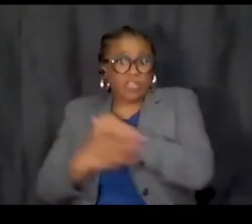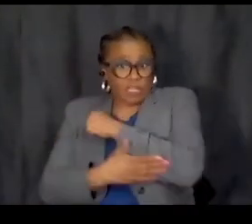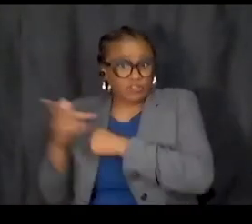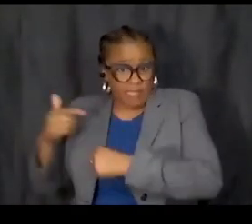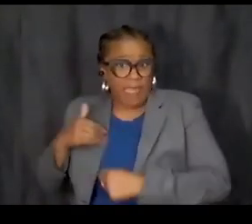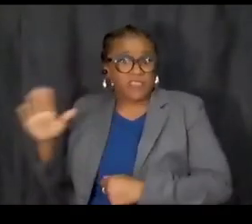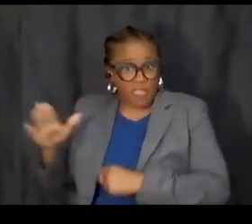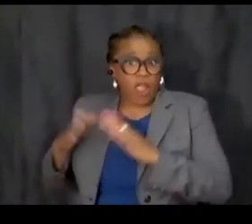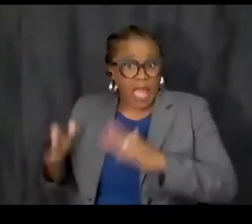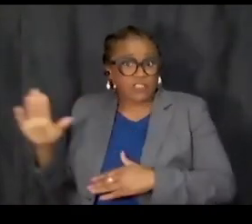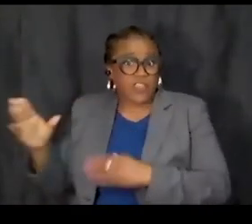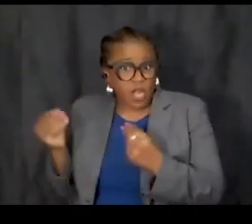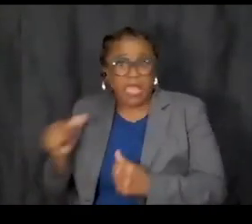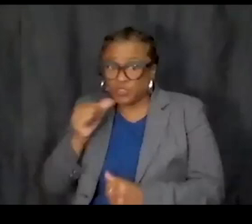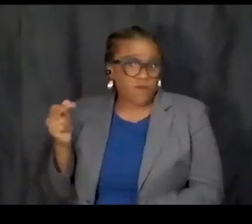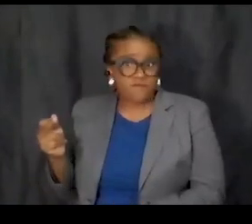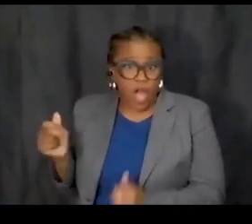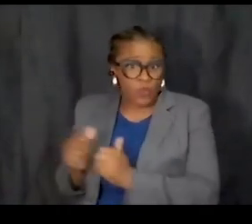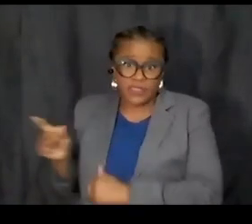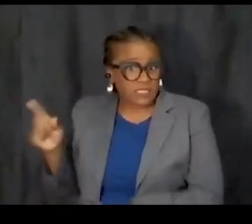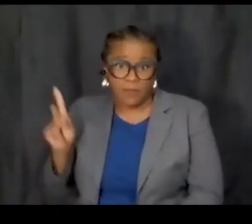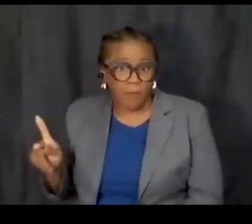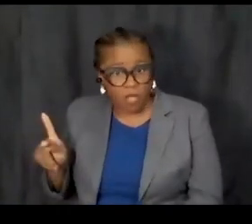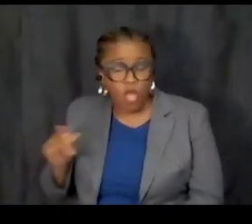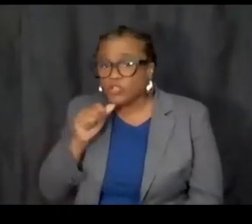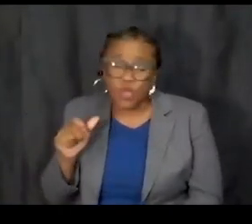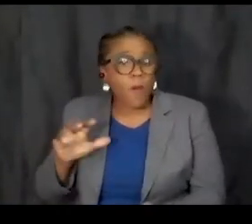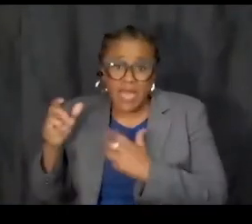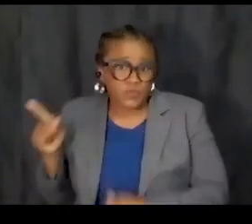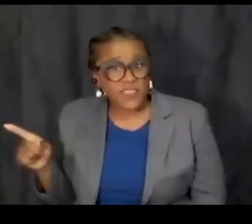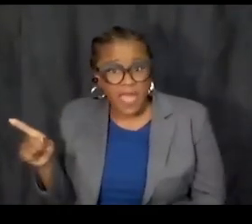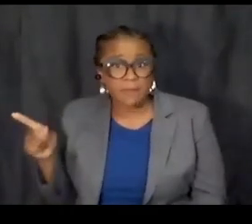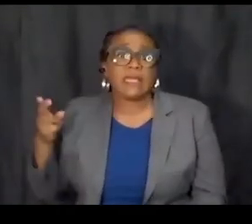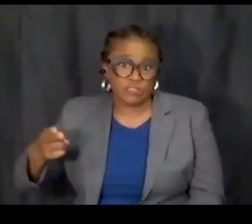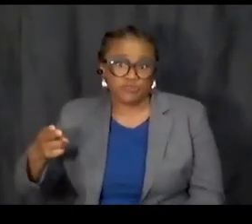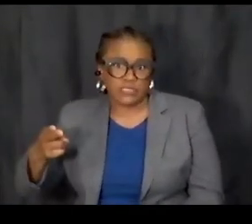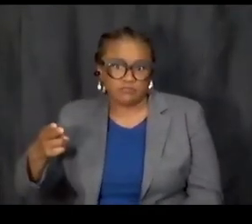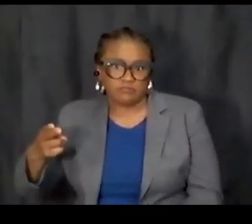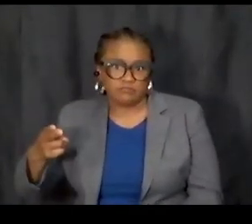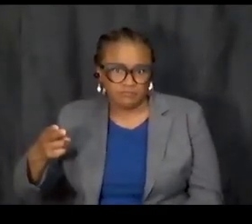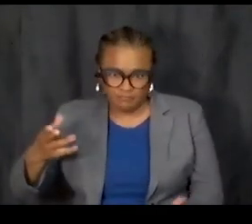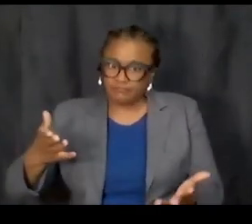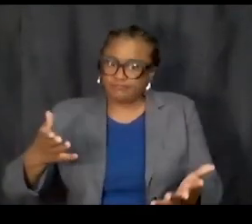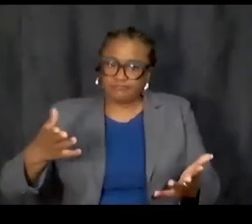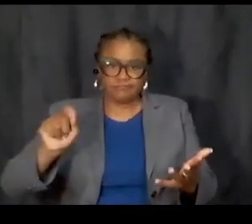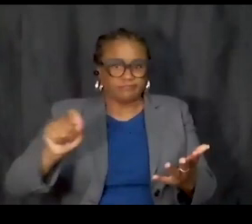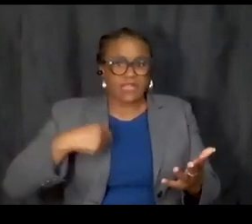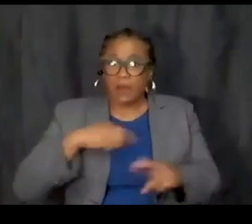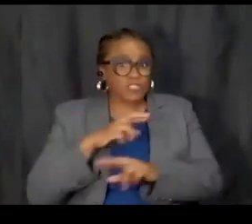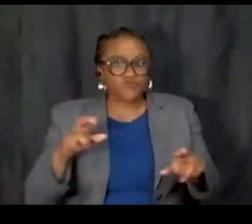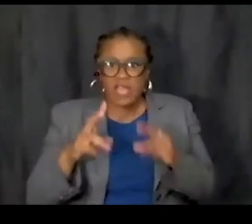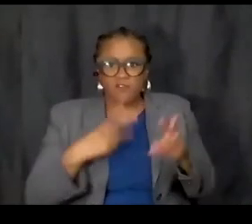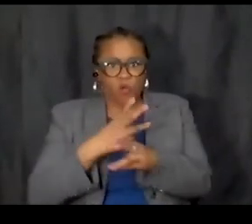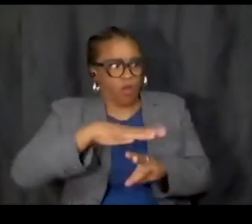land. Don't fuck with these people. Don't mess with them. You know, there's a history there. And so I wasn't ready for a world